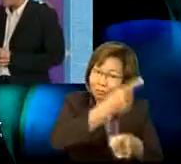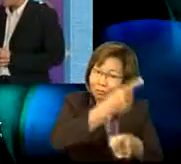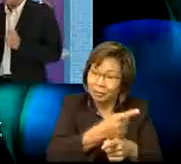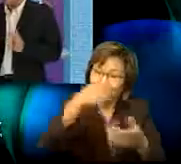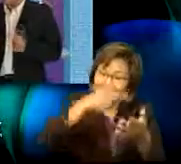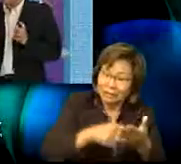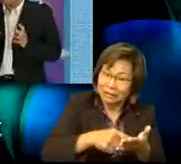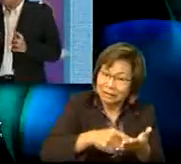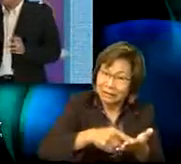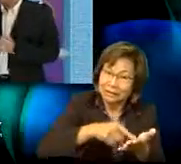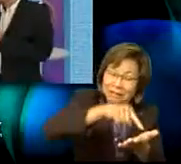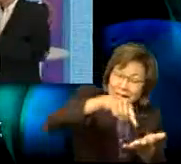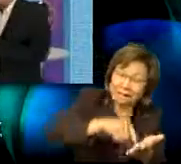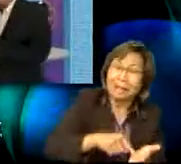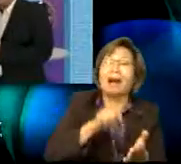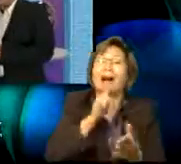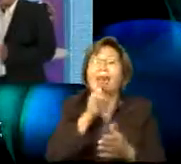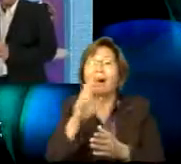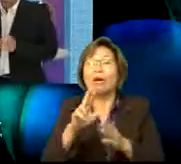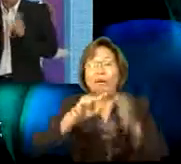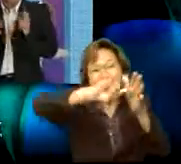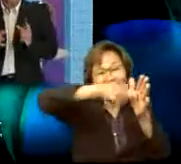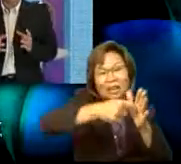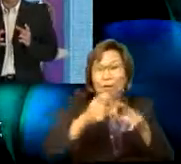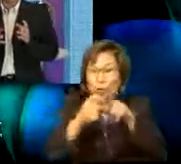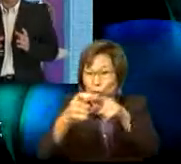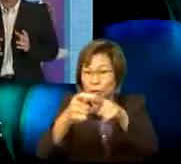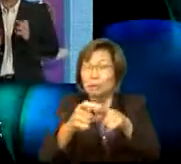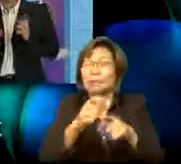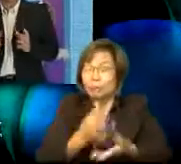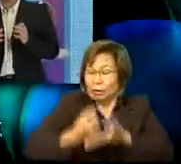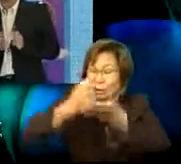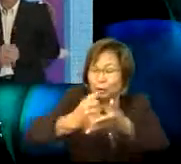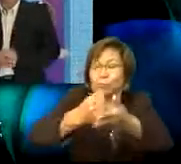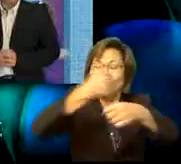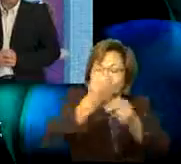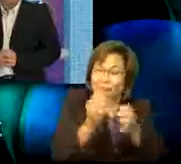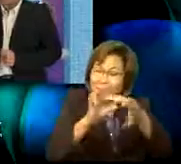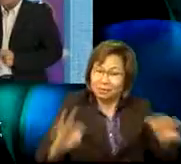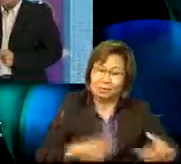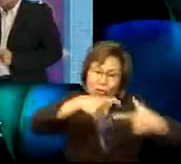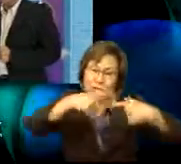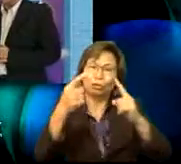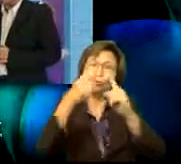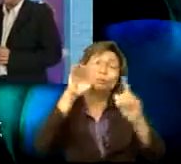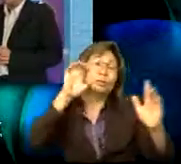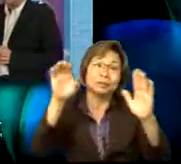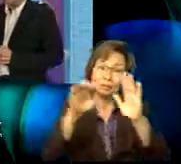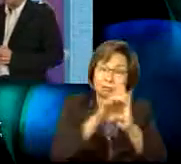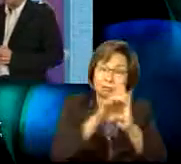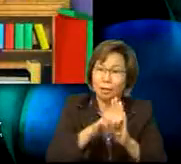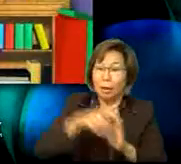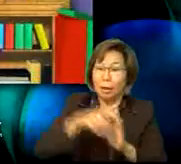right. These are called keywords. Now, keywords are supposed to help you make sentences related to the